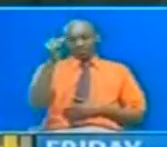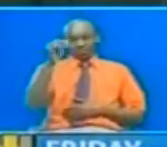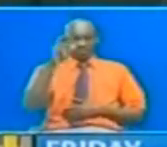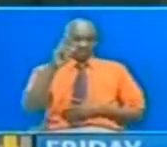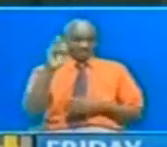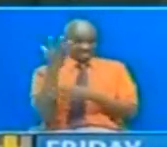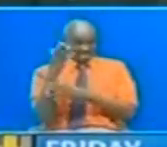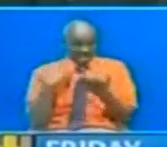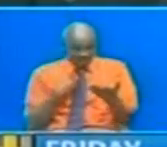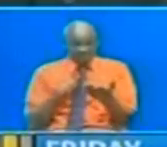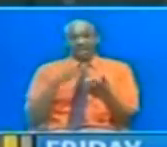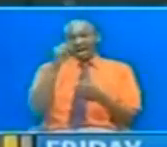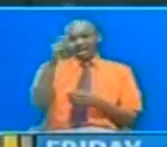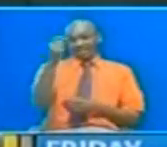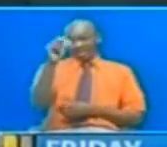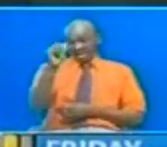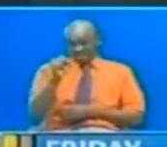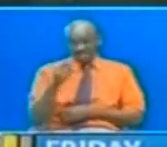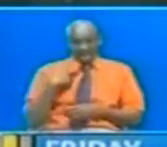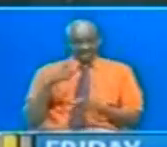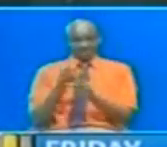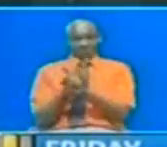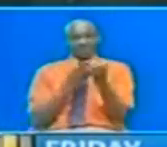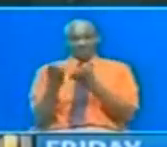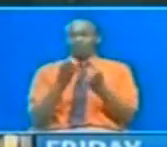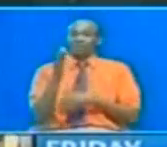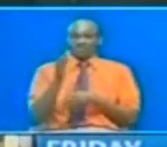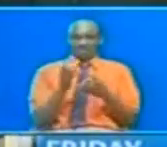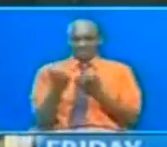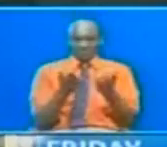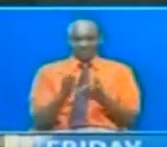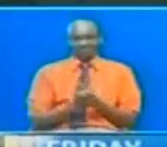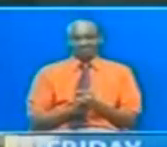Kuruitu Ventures and Atlas Development and Support Services.